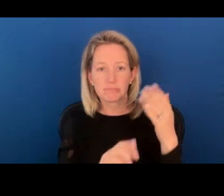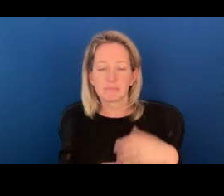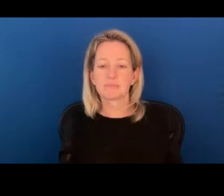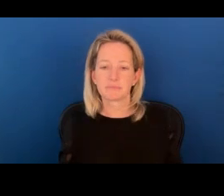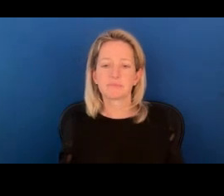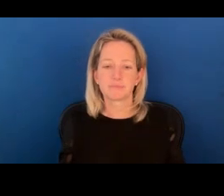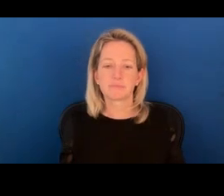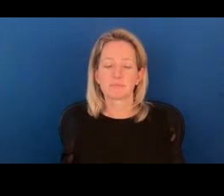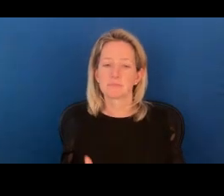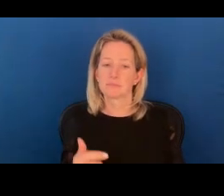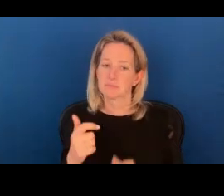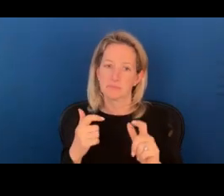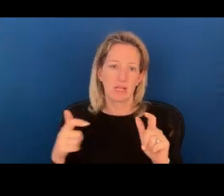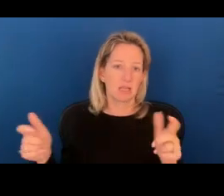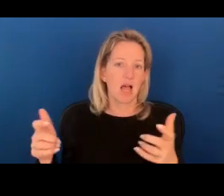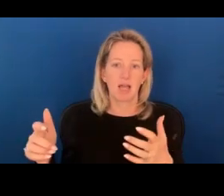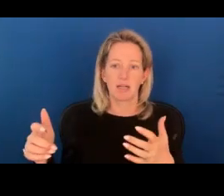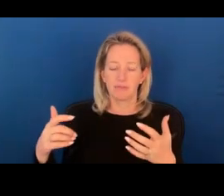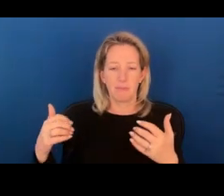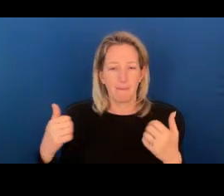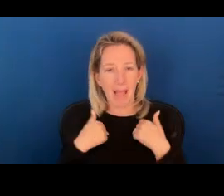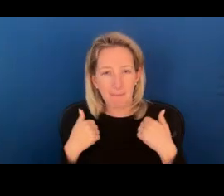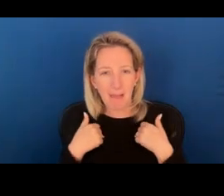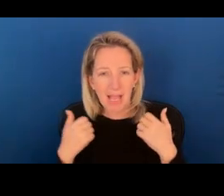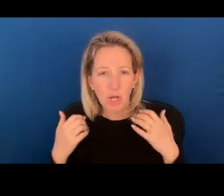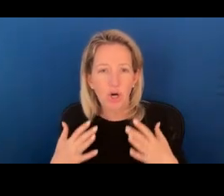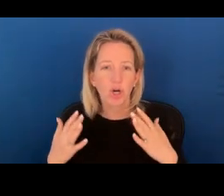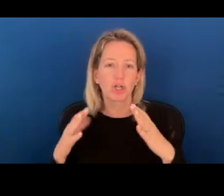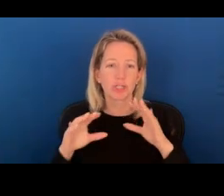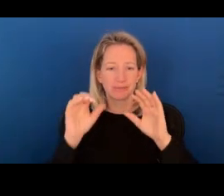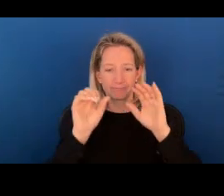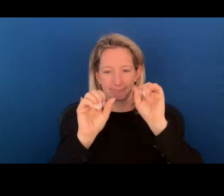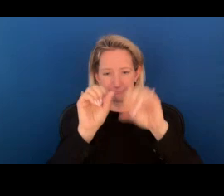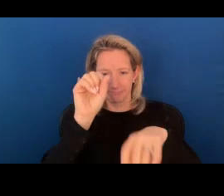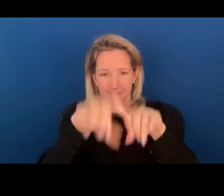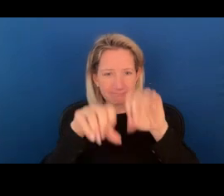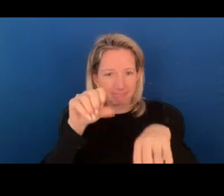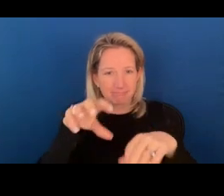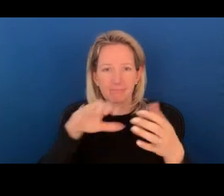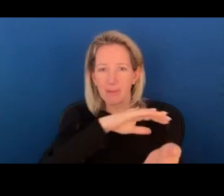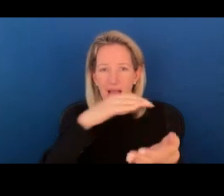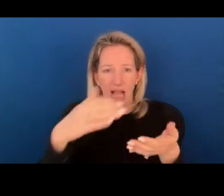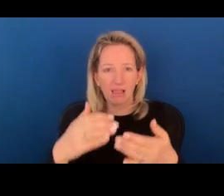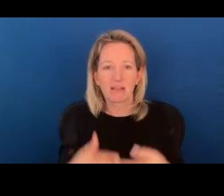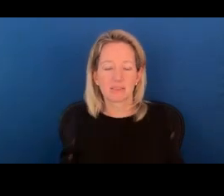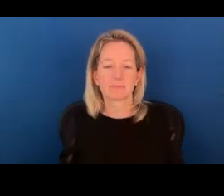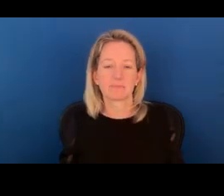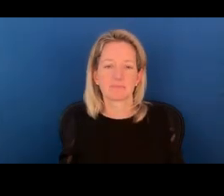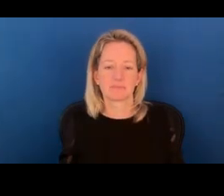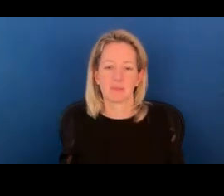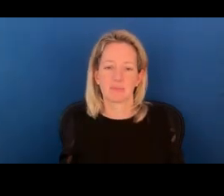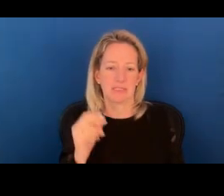caches, accumulation. A lot of backpackers put that into the piles. Next, please, I'm just going to blast through